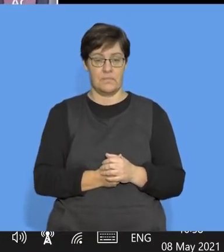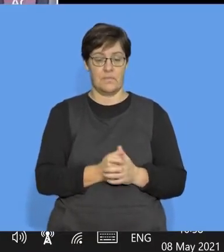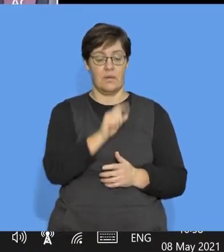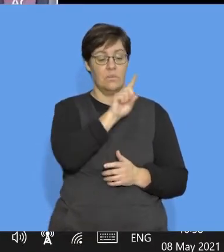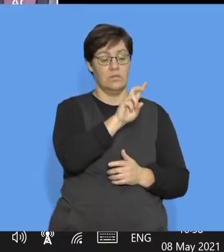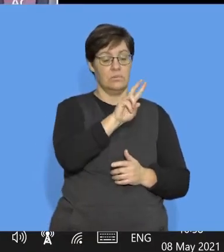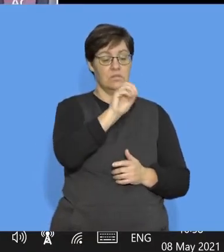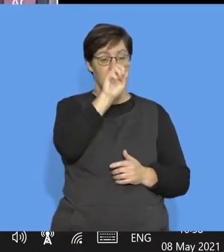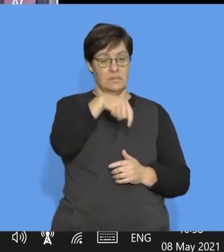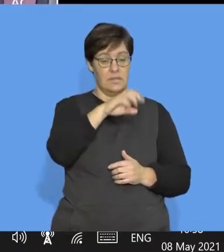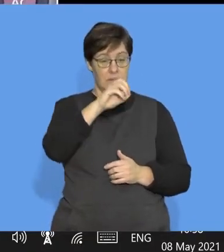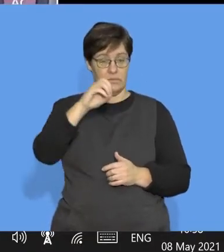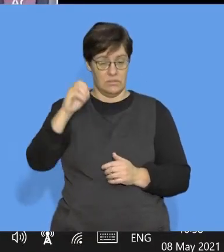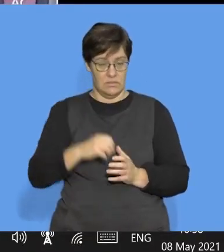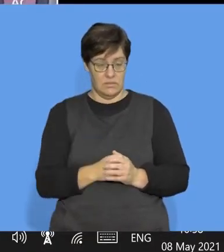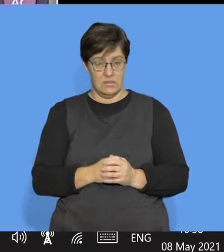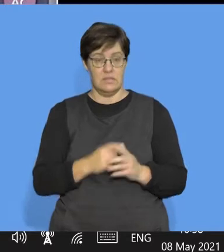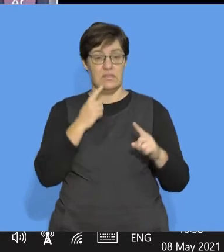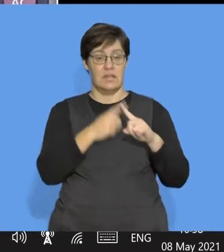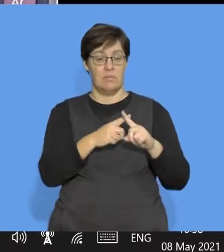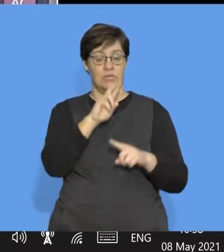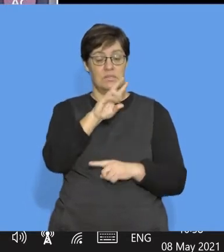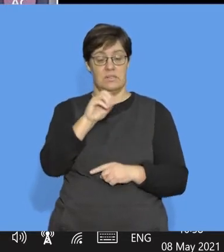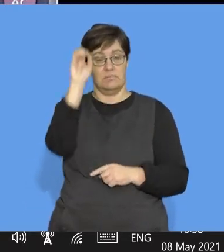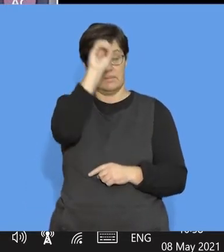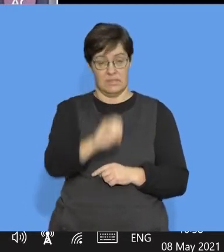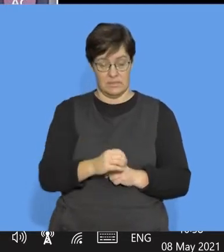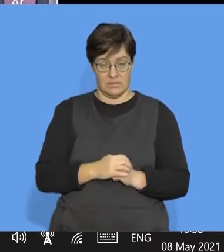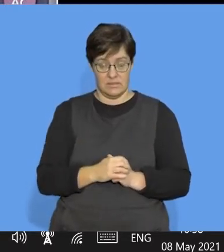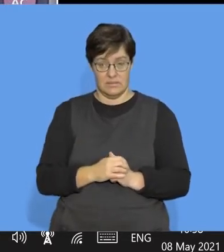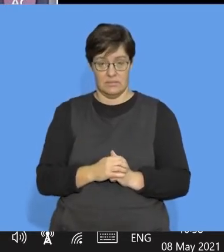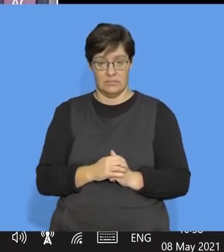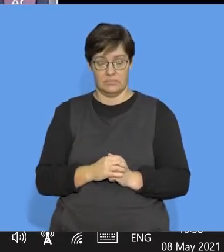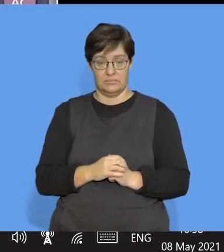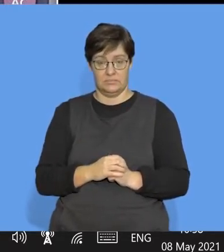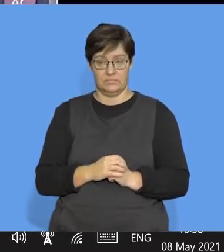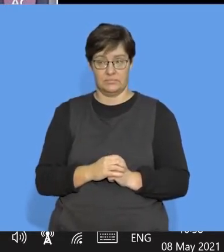So we got 120,000 times 20%